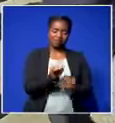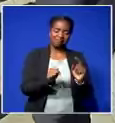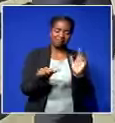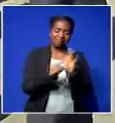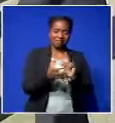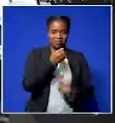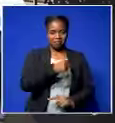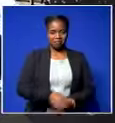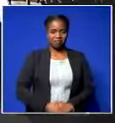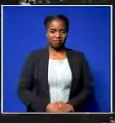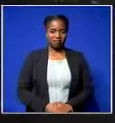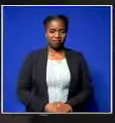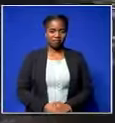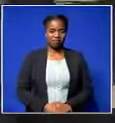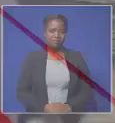days.